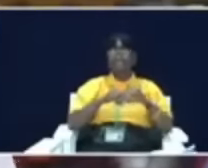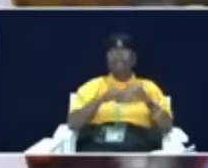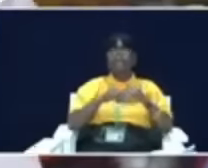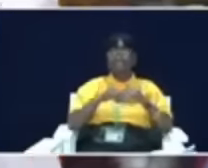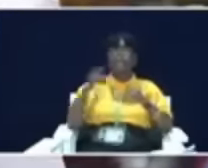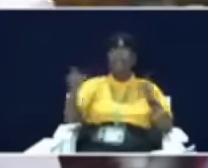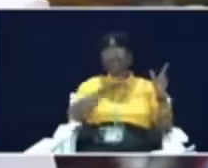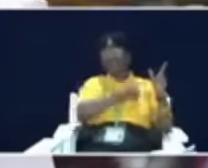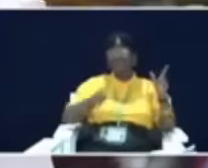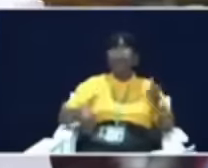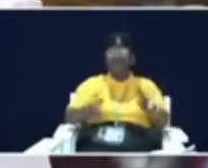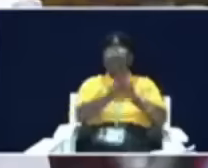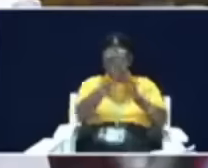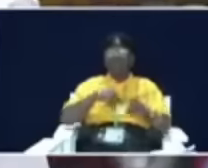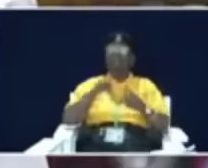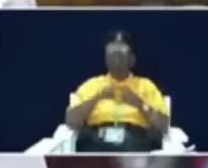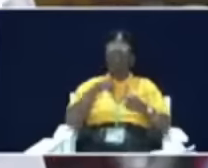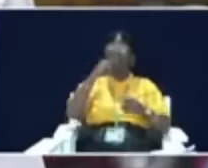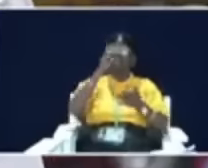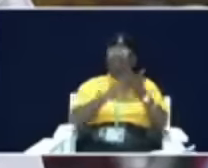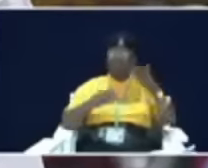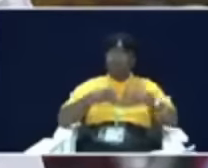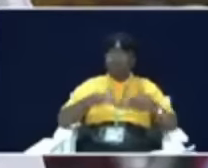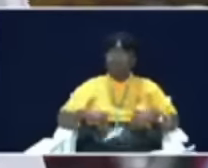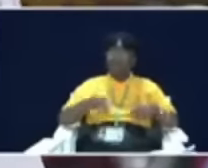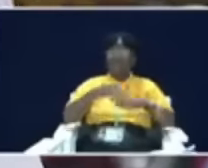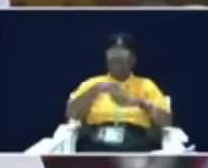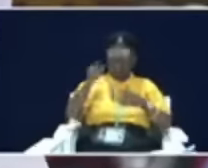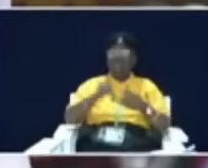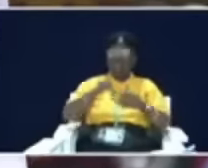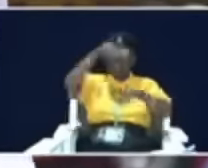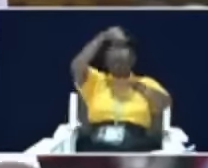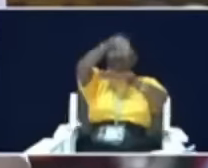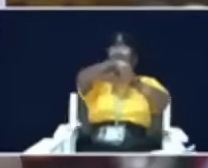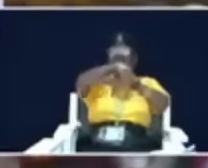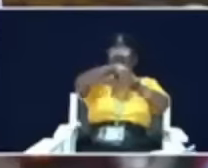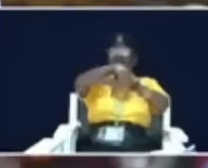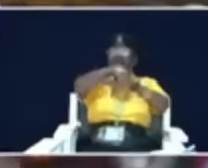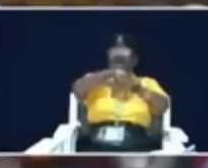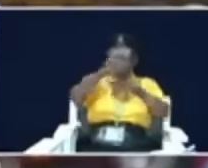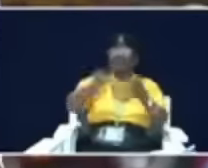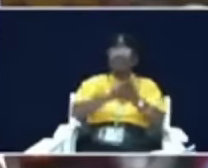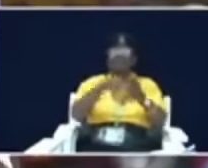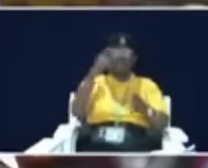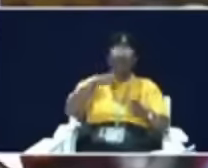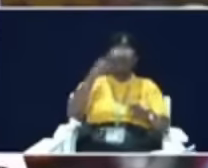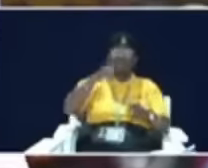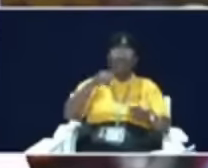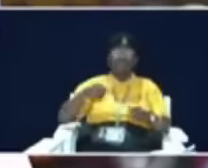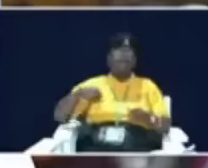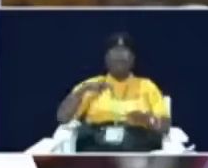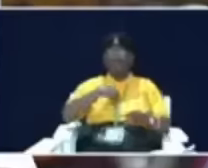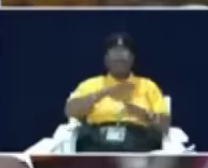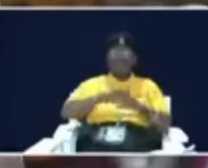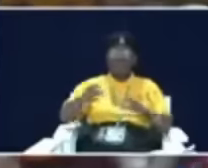The Lord asked me to tell somebody, after tonight, those who said, we don't want to see you,